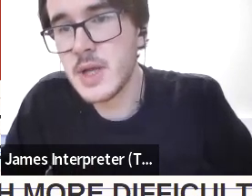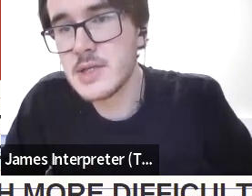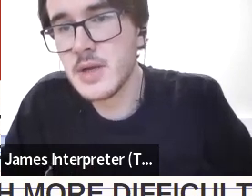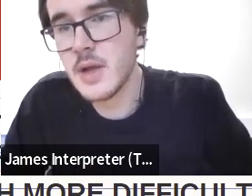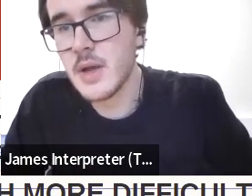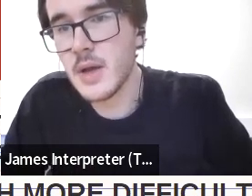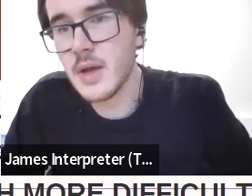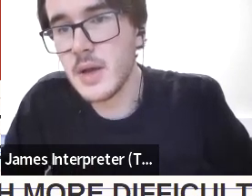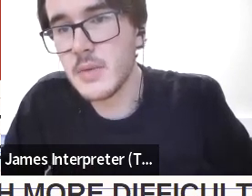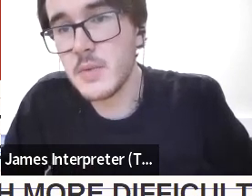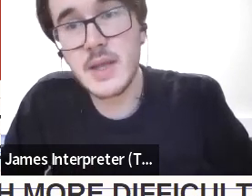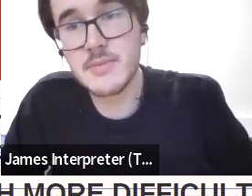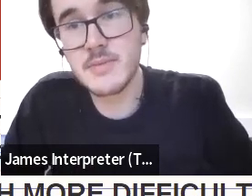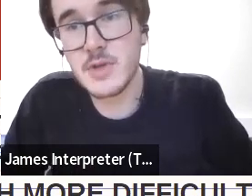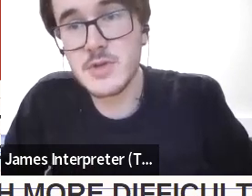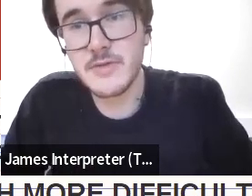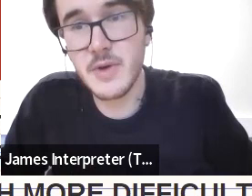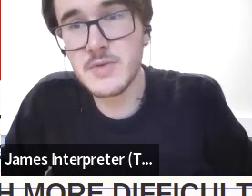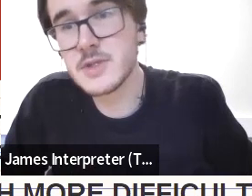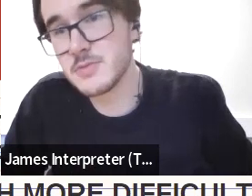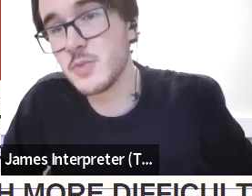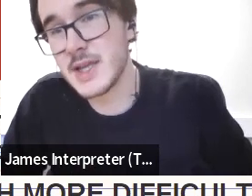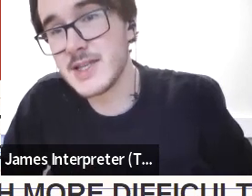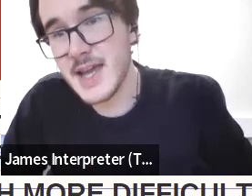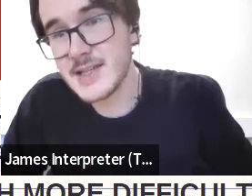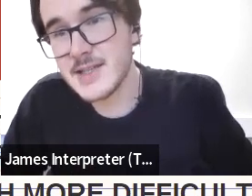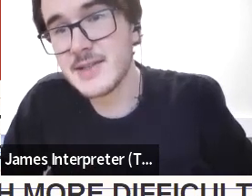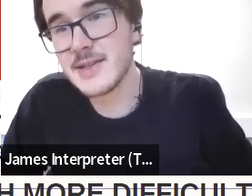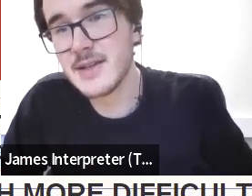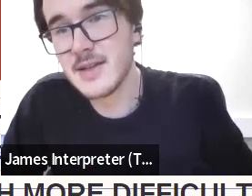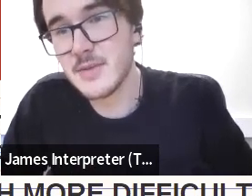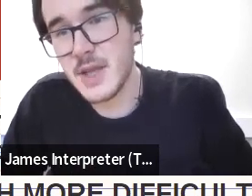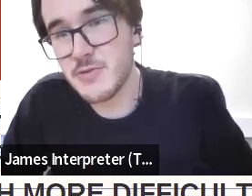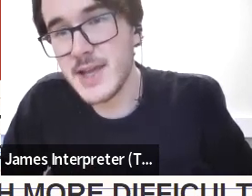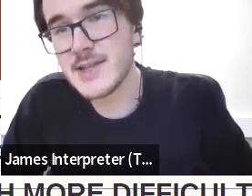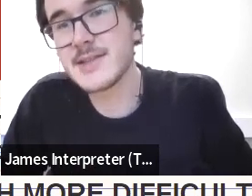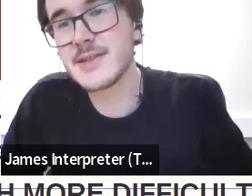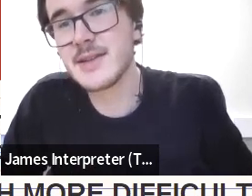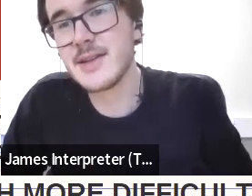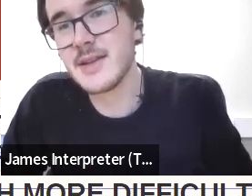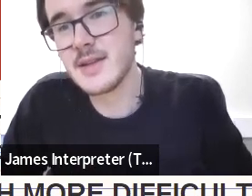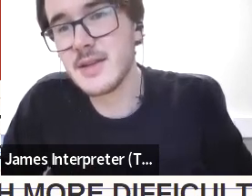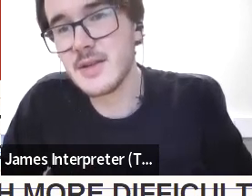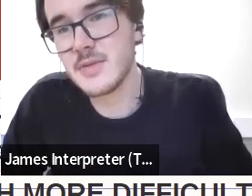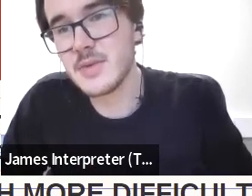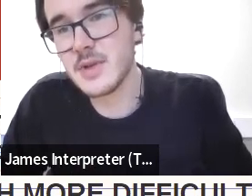Also with communication, using phones, we can text, we can write,